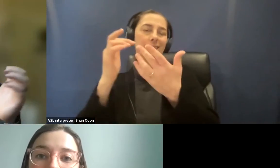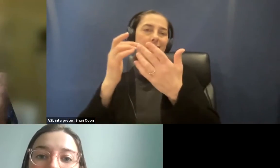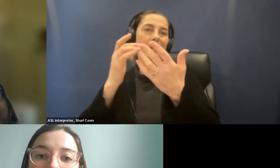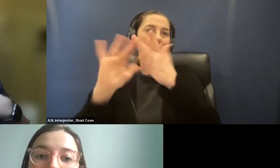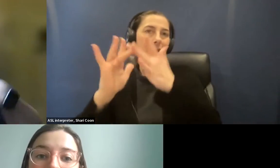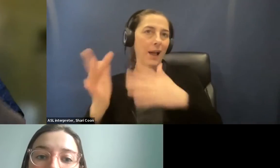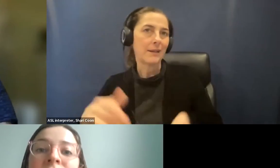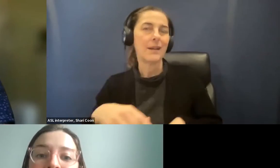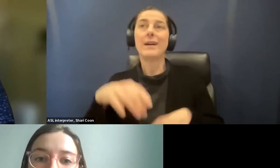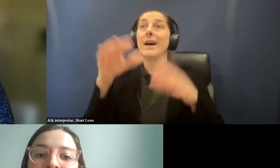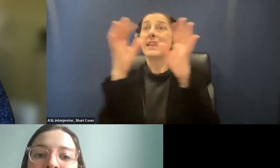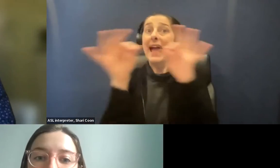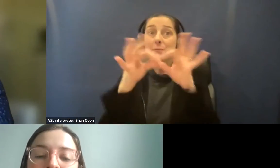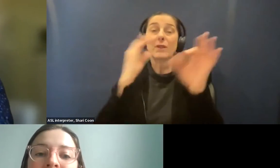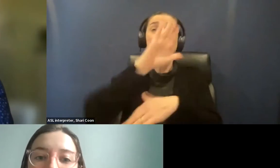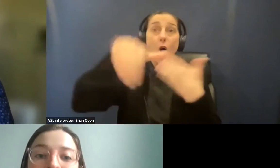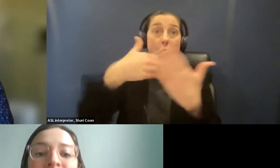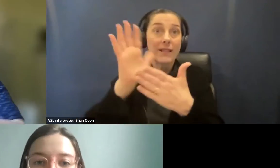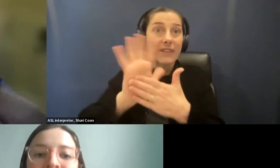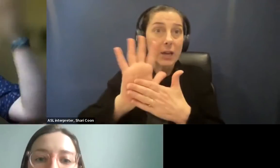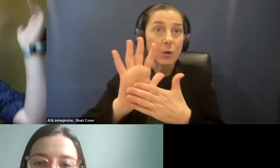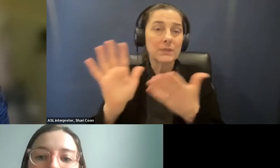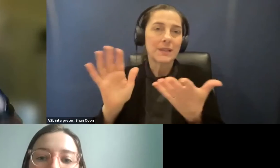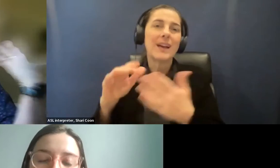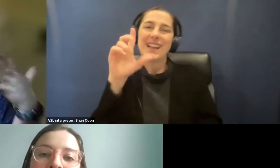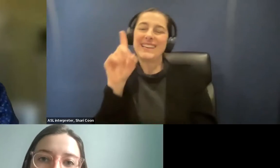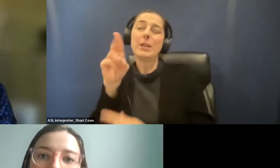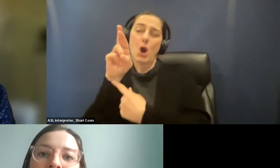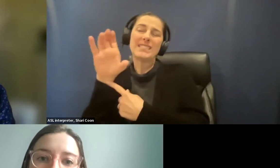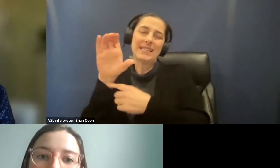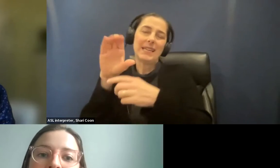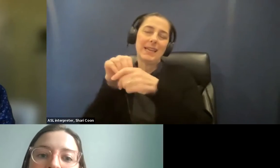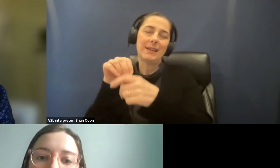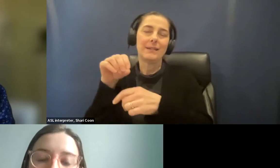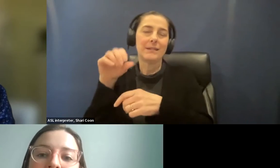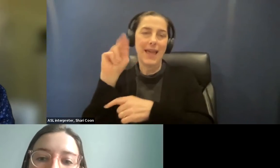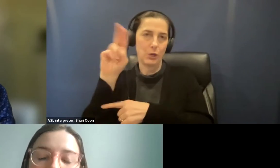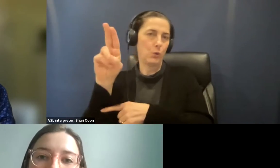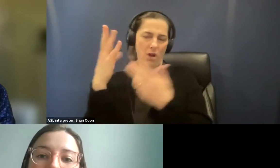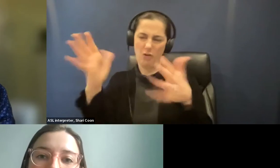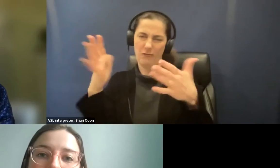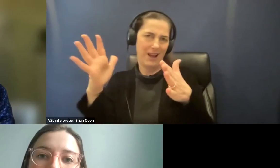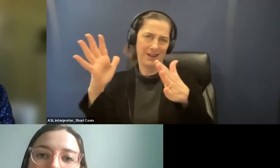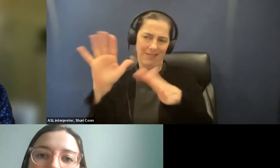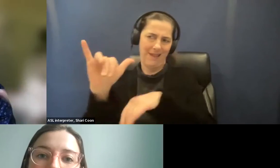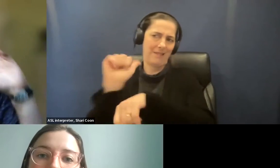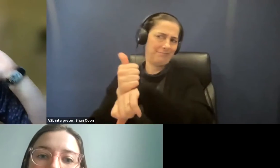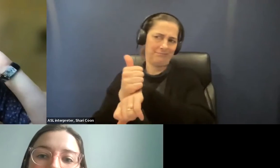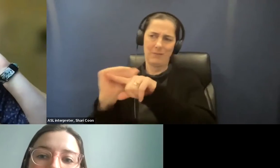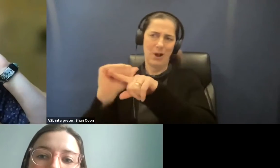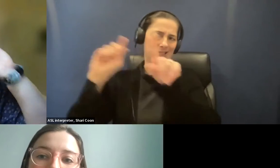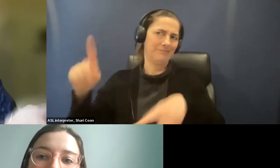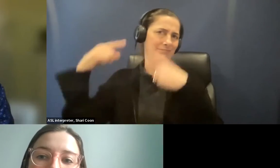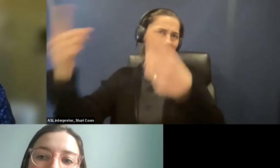for all videos. Again, this is something that we were doing at the Disability Resource Center at Northeastern. We were doing this before, but